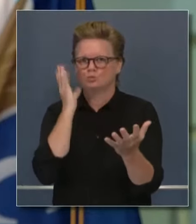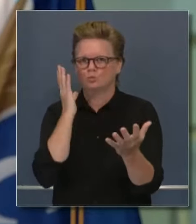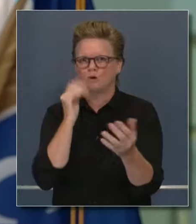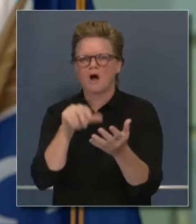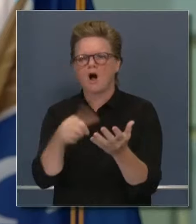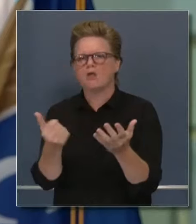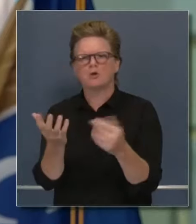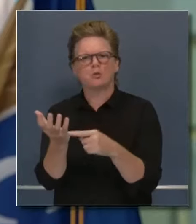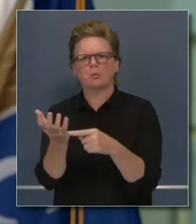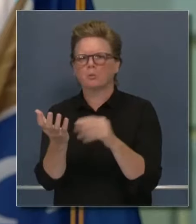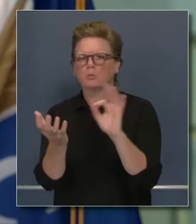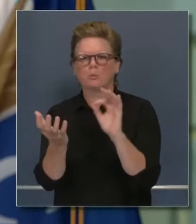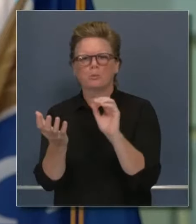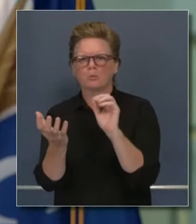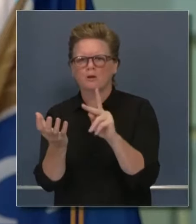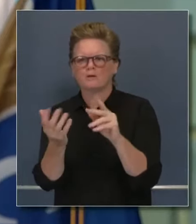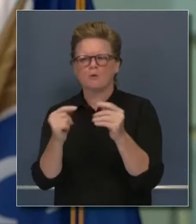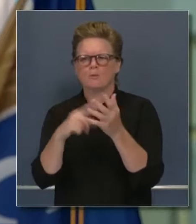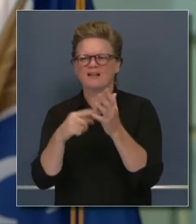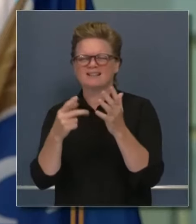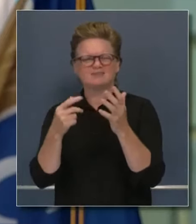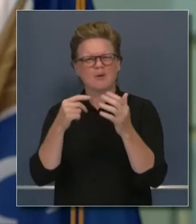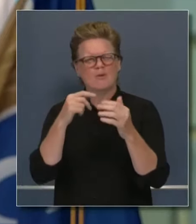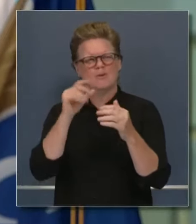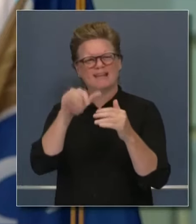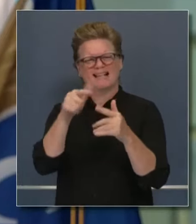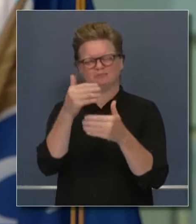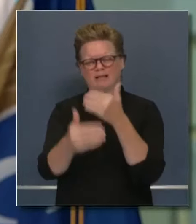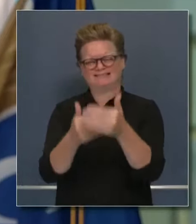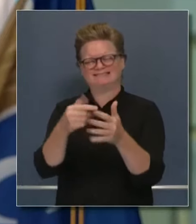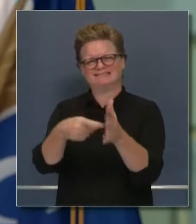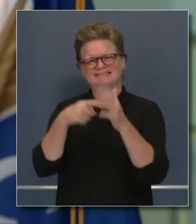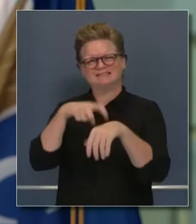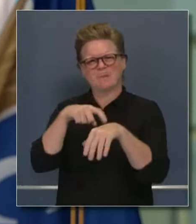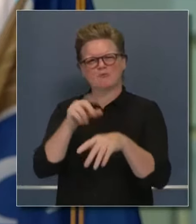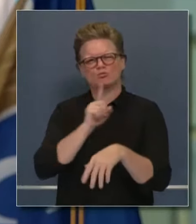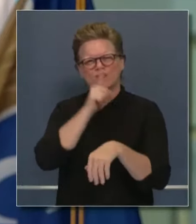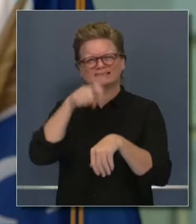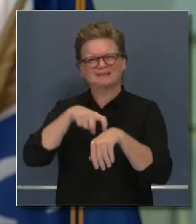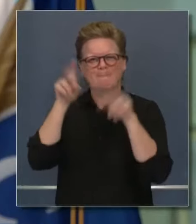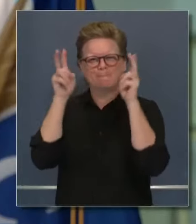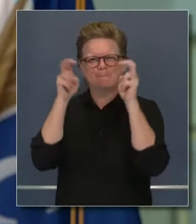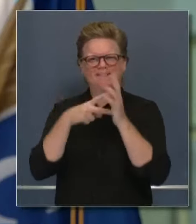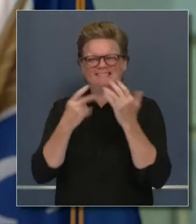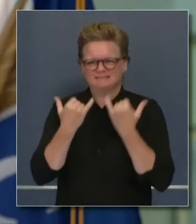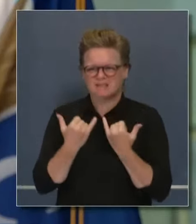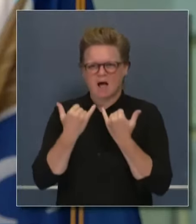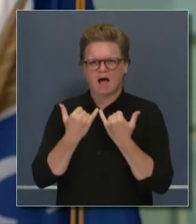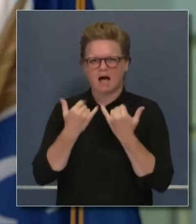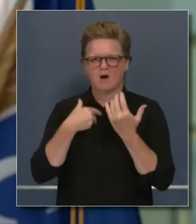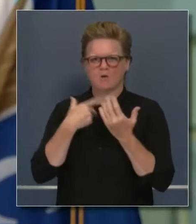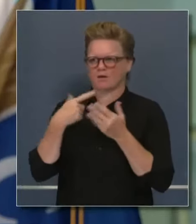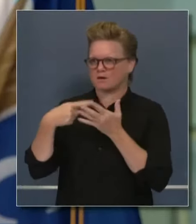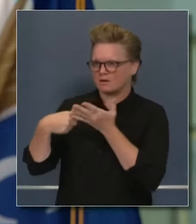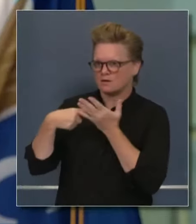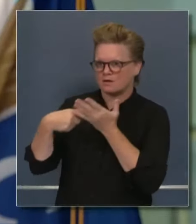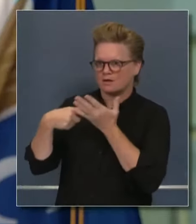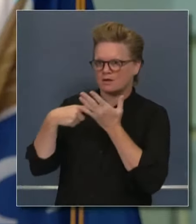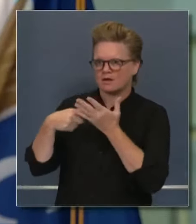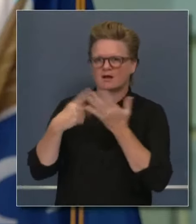make those determinations in real time. Includes, by the way, conversations that are ongoing. Just as a reminder, for theme parks, amusement parks, and the